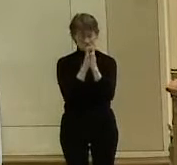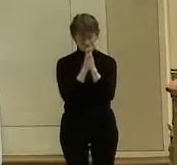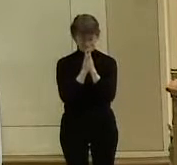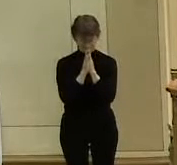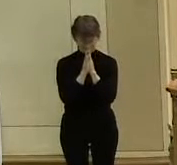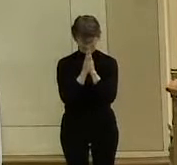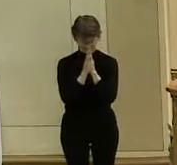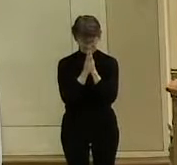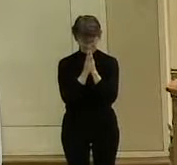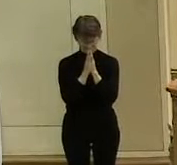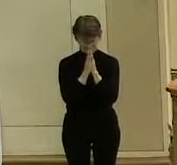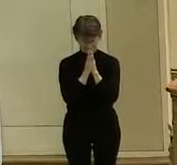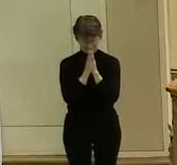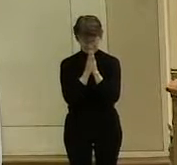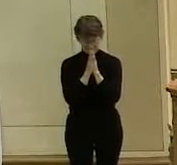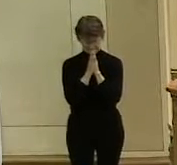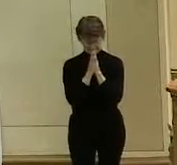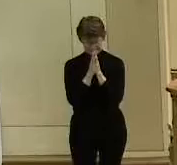Christ.